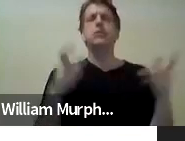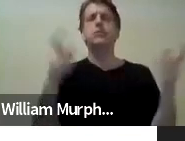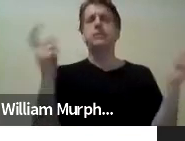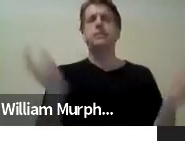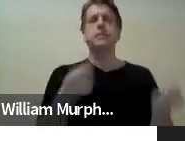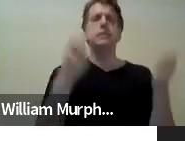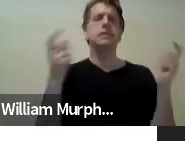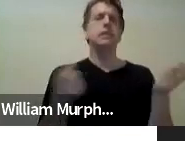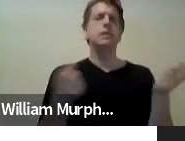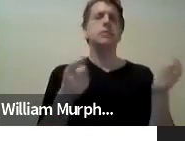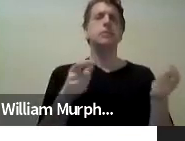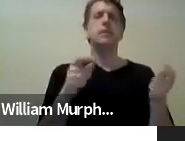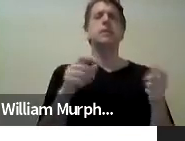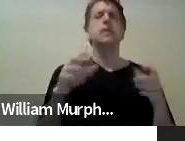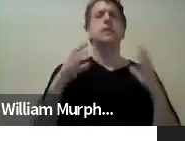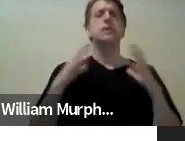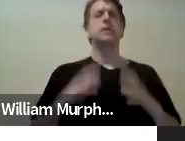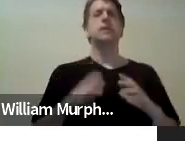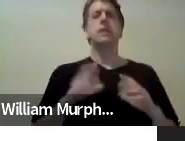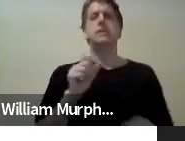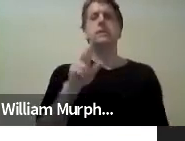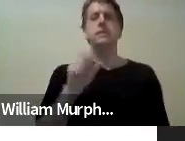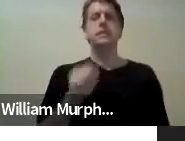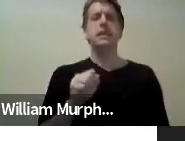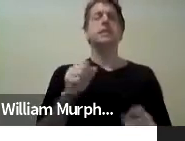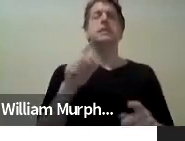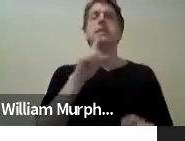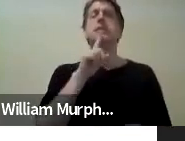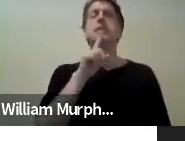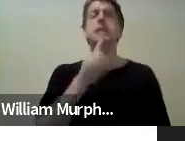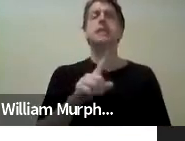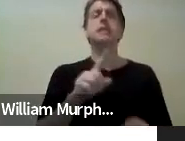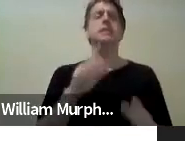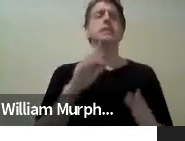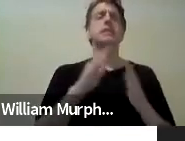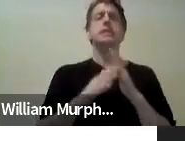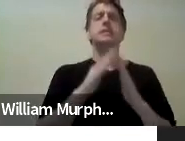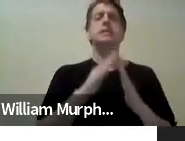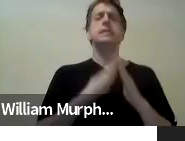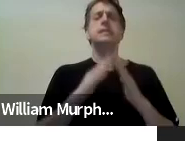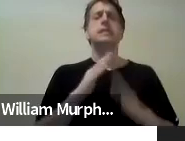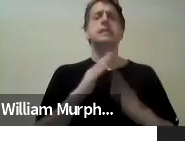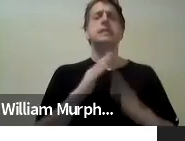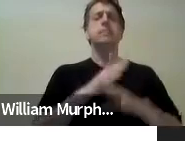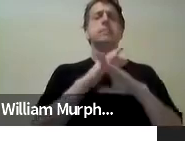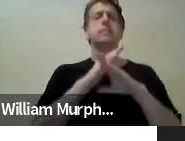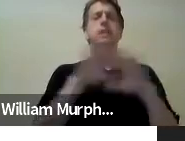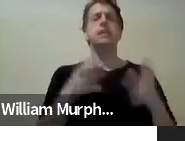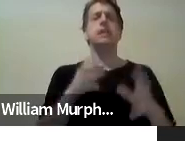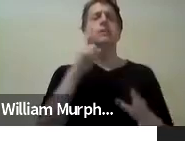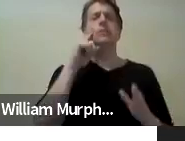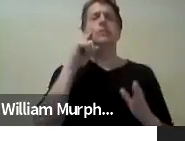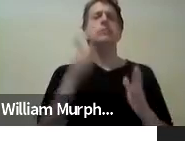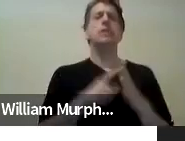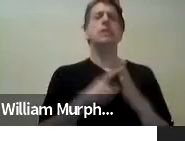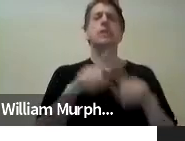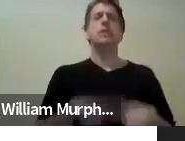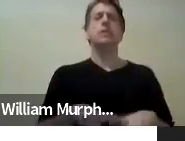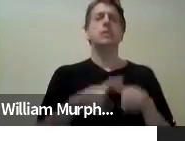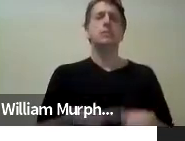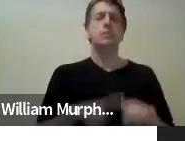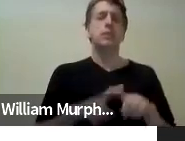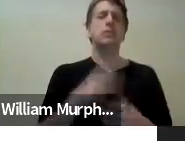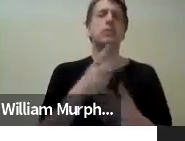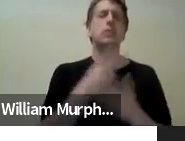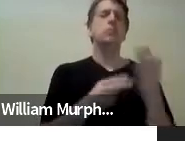citizenship status is a city protected class. And so recognize, based on what both Mary Jane